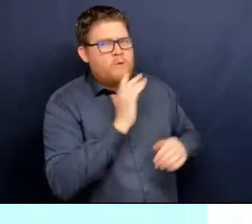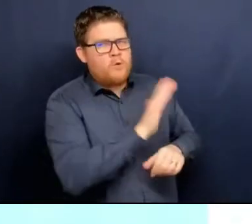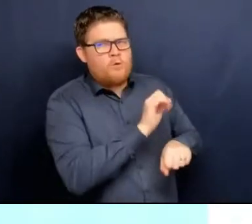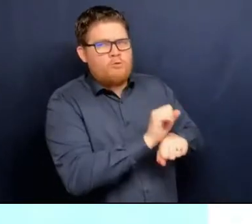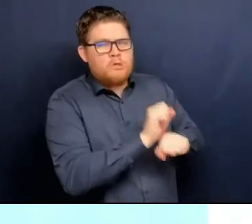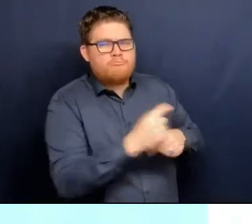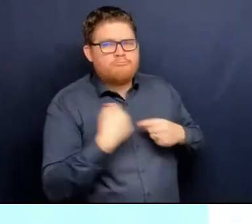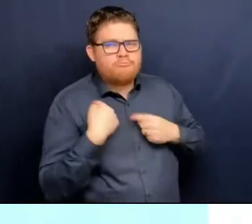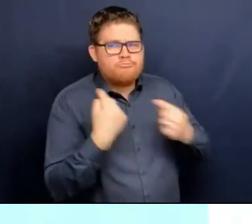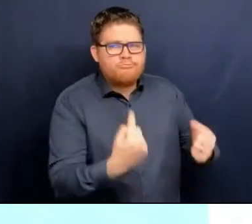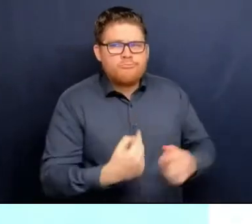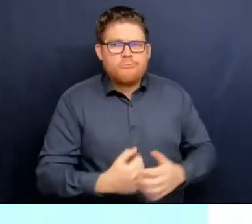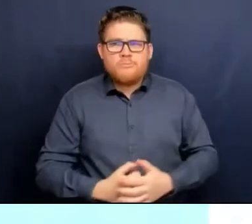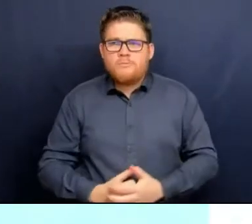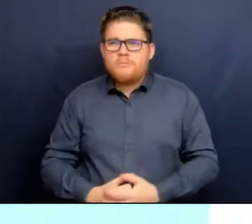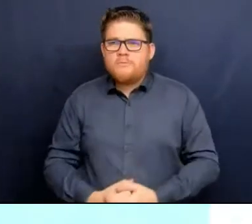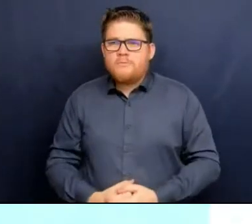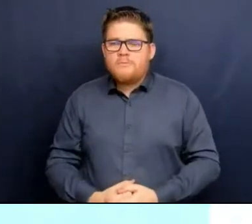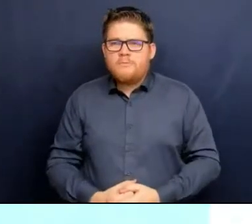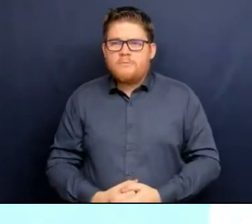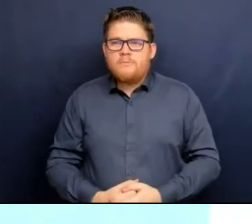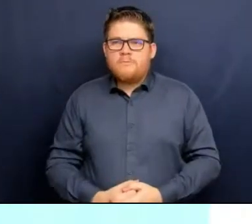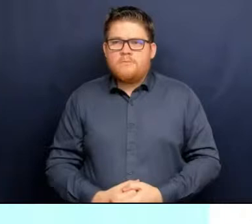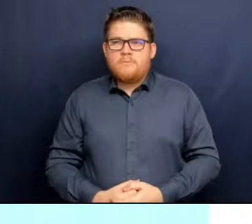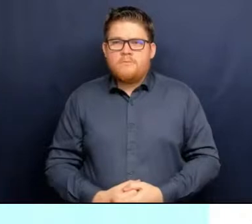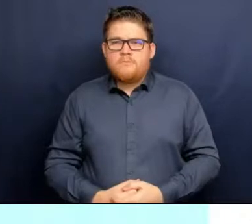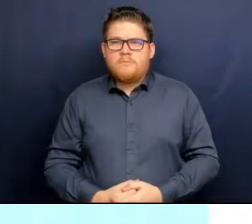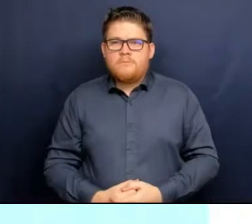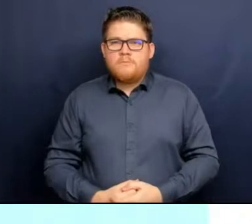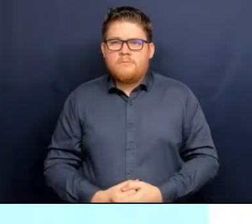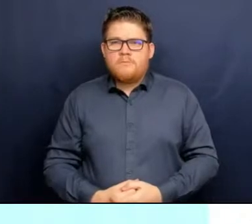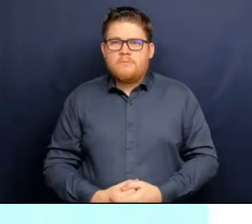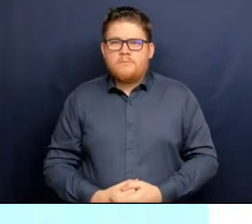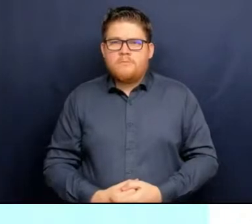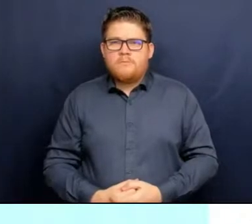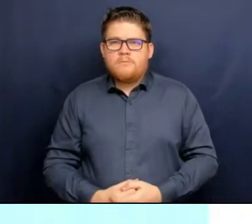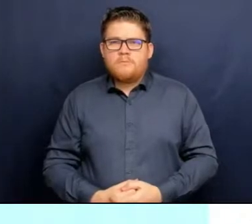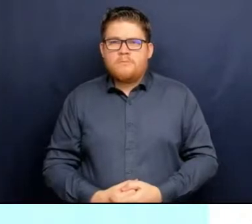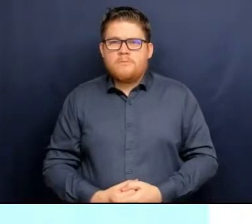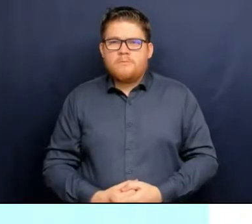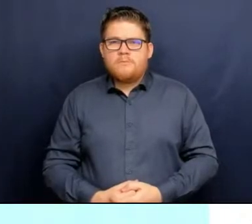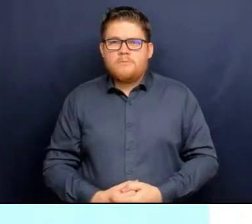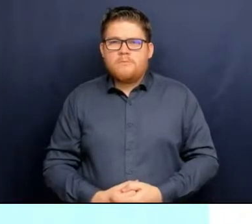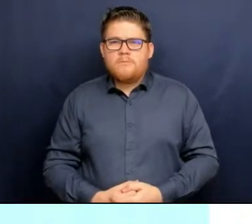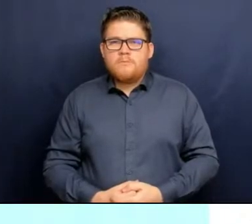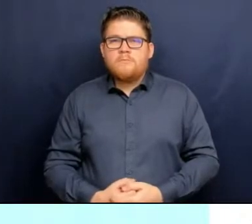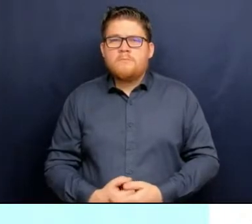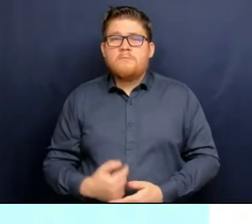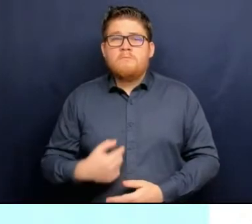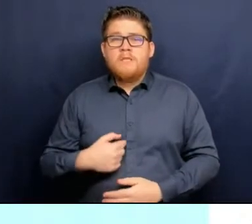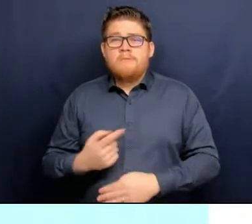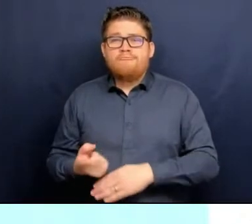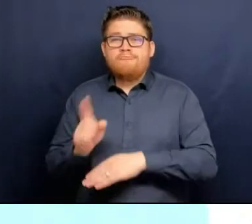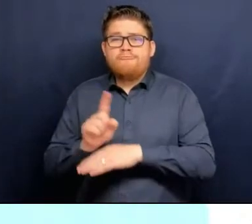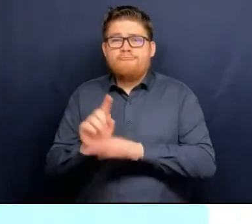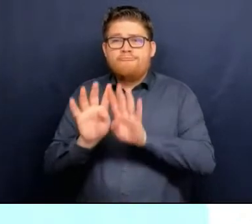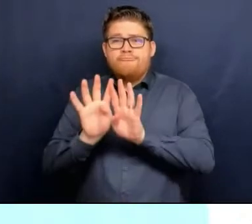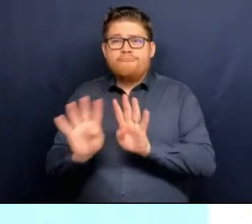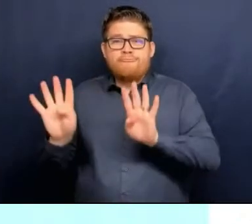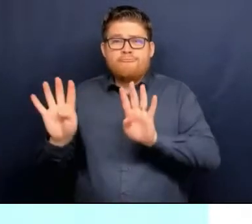I am a board of director for the BC Assembly First Nations, and I'm here today